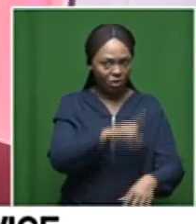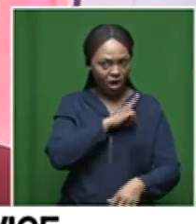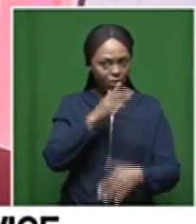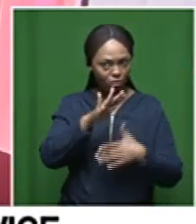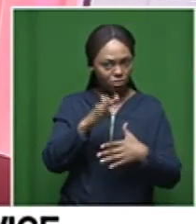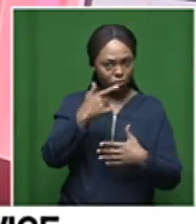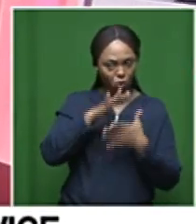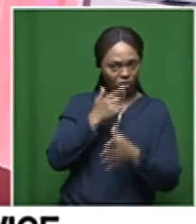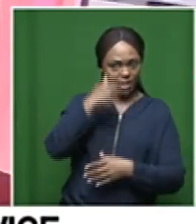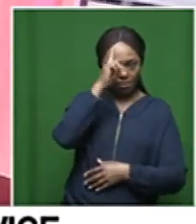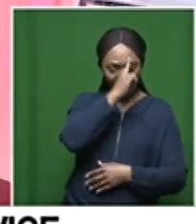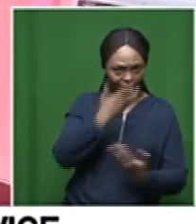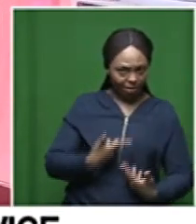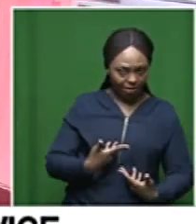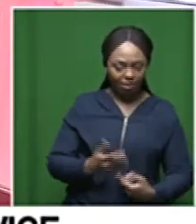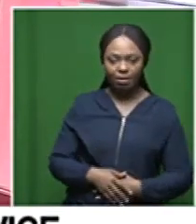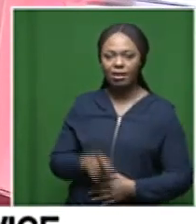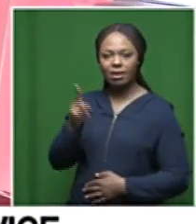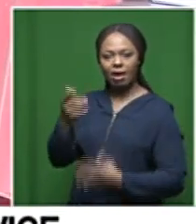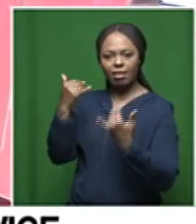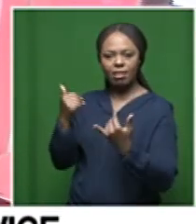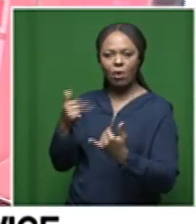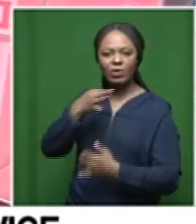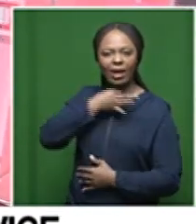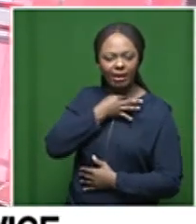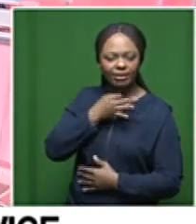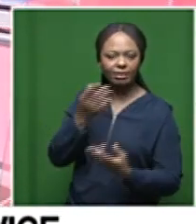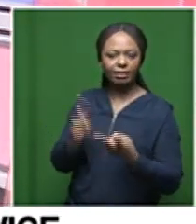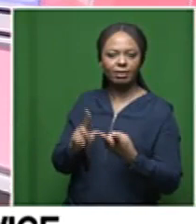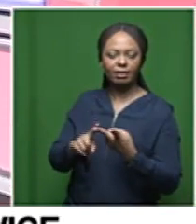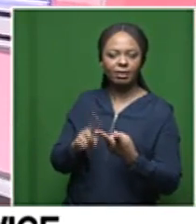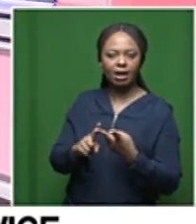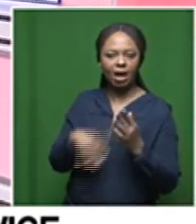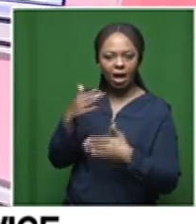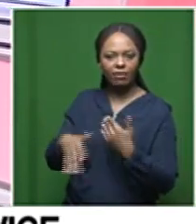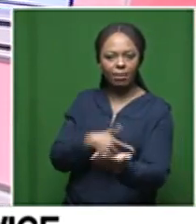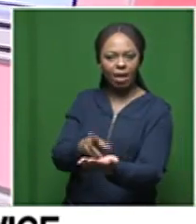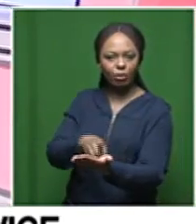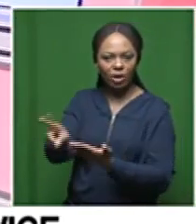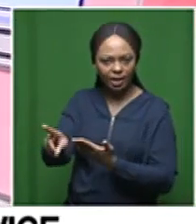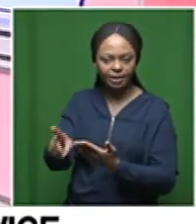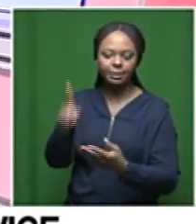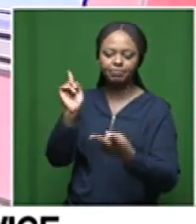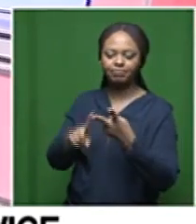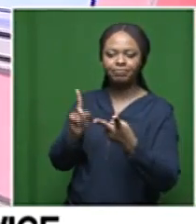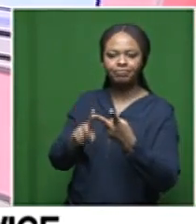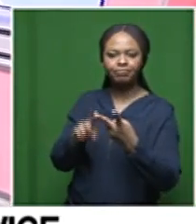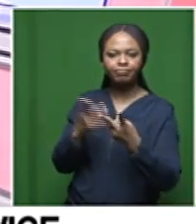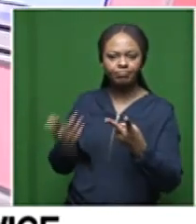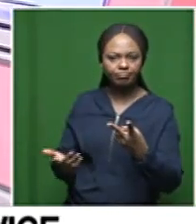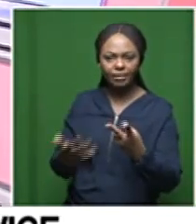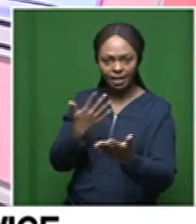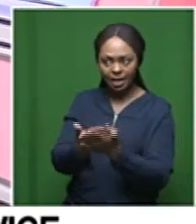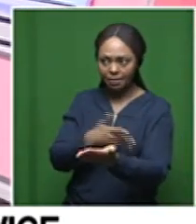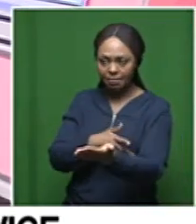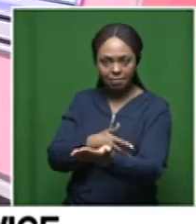The one is the issue of benefits, or I guess the risks or side effects that come with donating blood. And then, of course, should you go out and